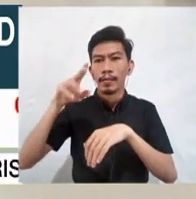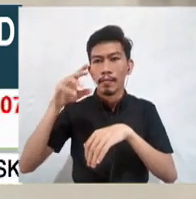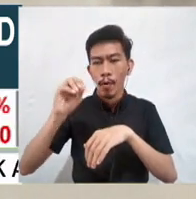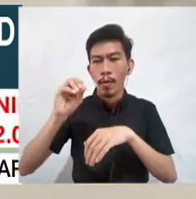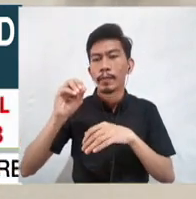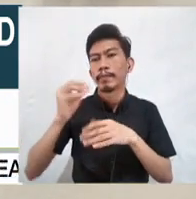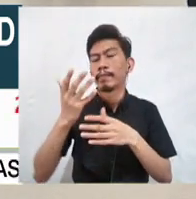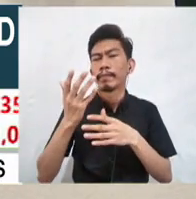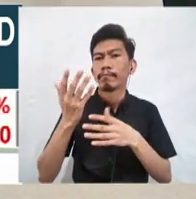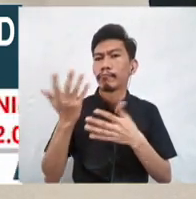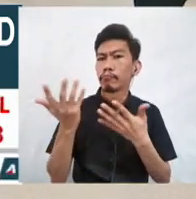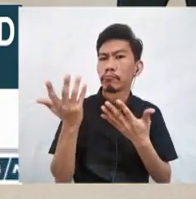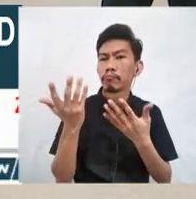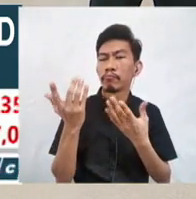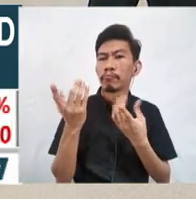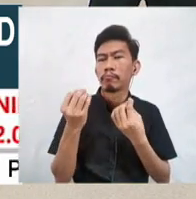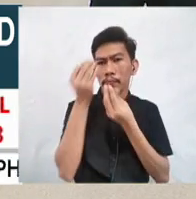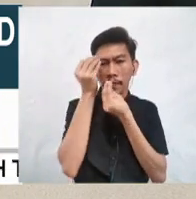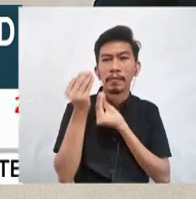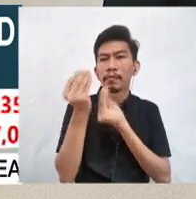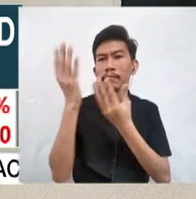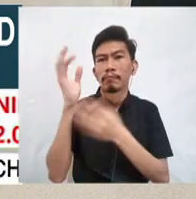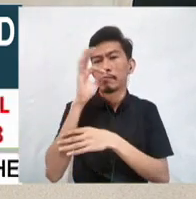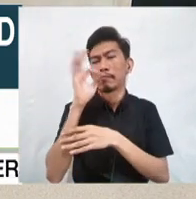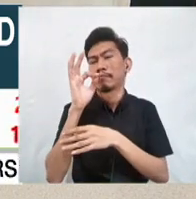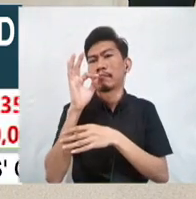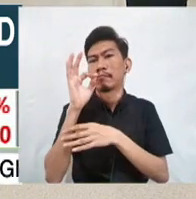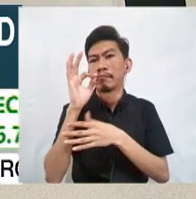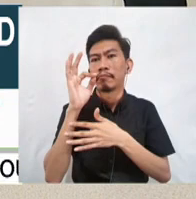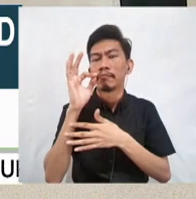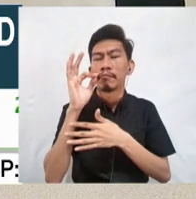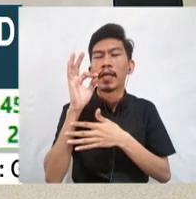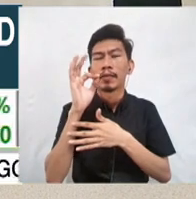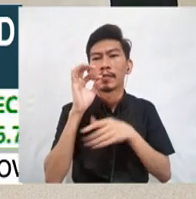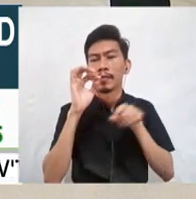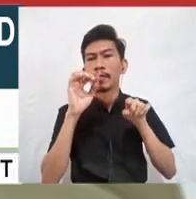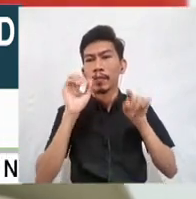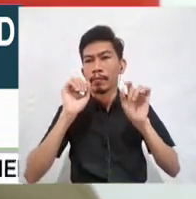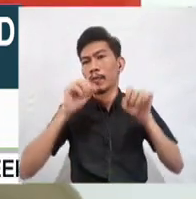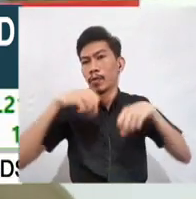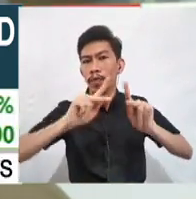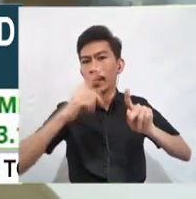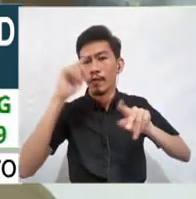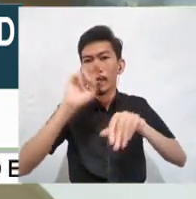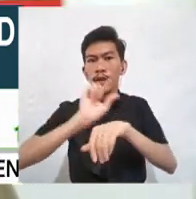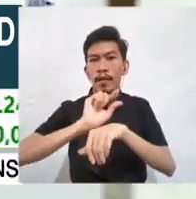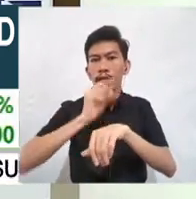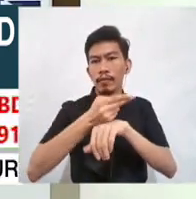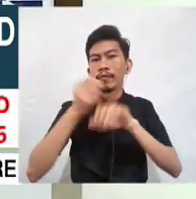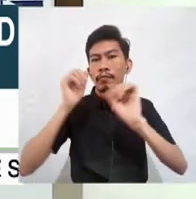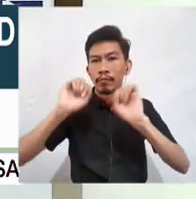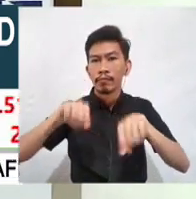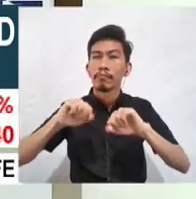our the Filipinos that mm-hmm. These are the potential livelihood where they can participate